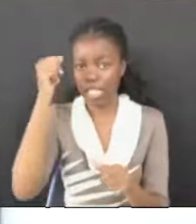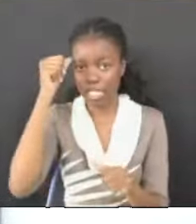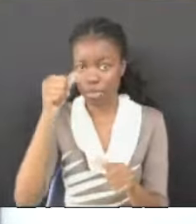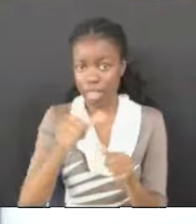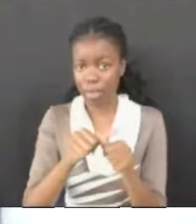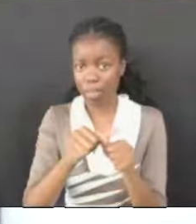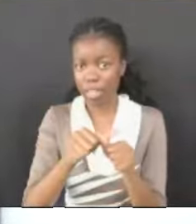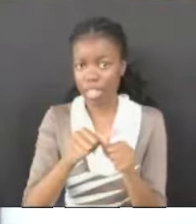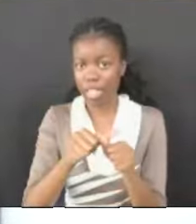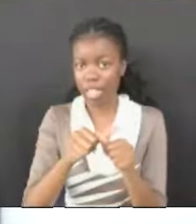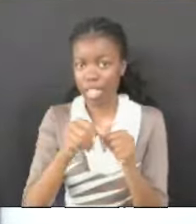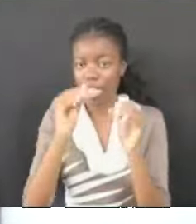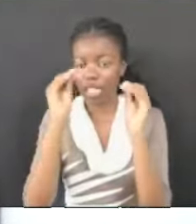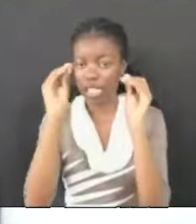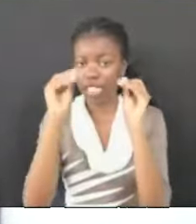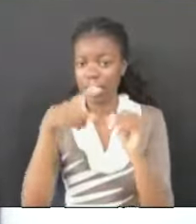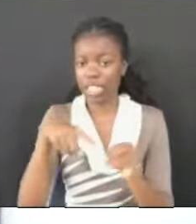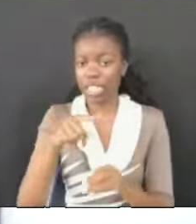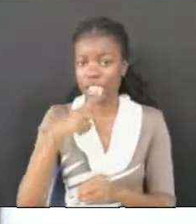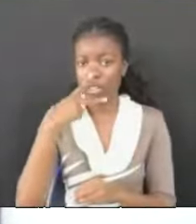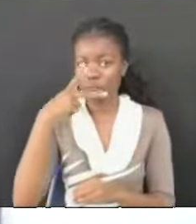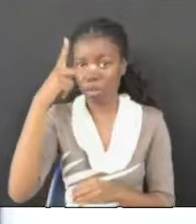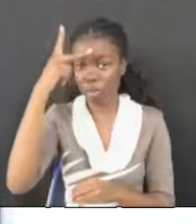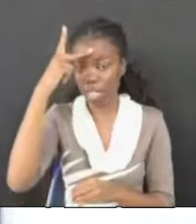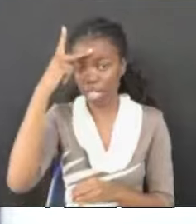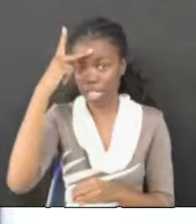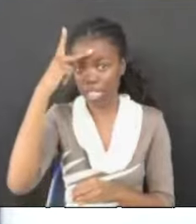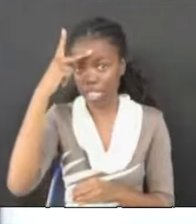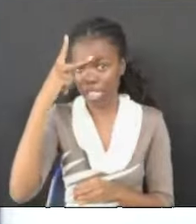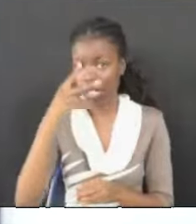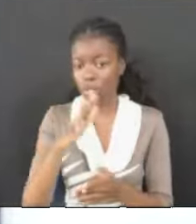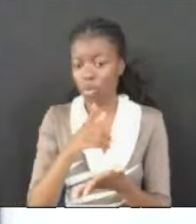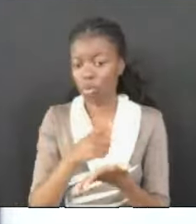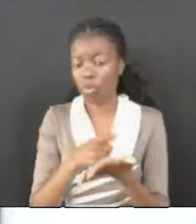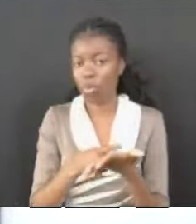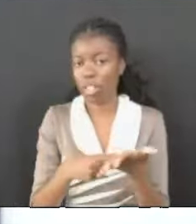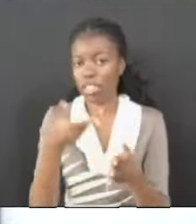teachings of our parents to know what God wants us to do.